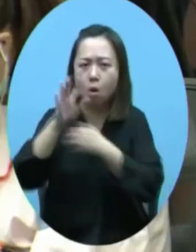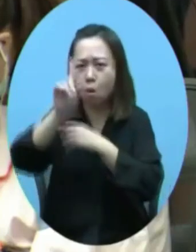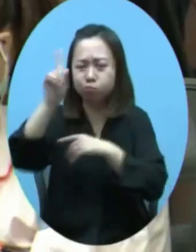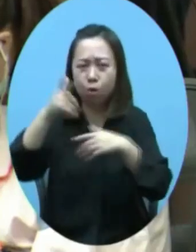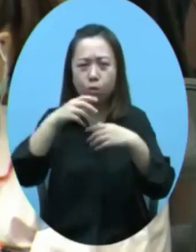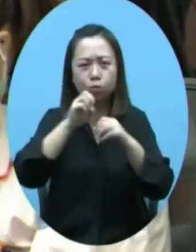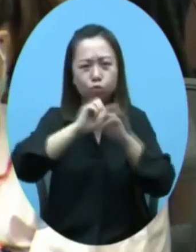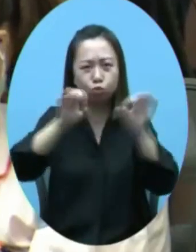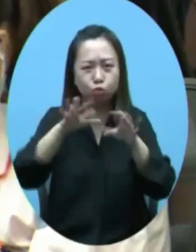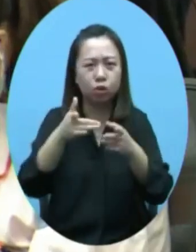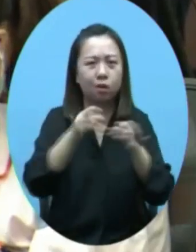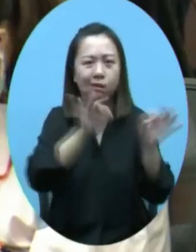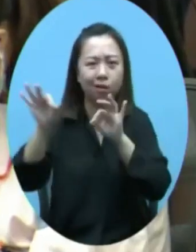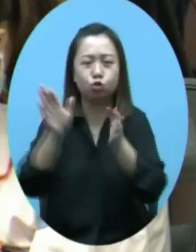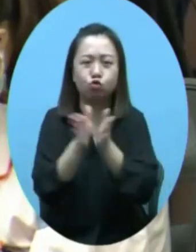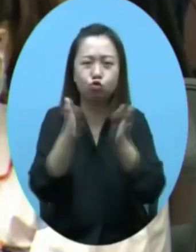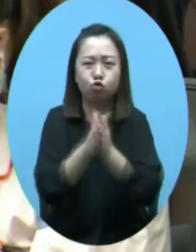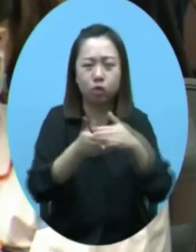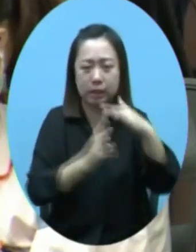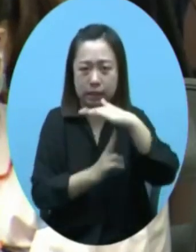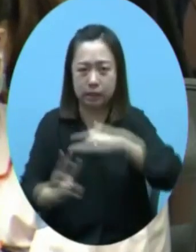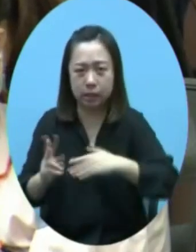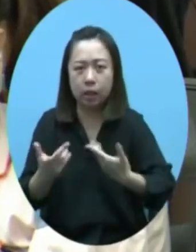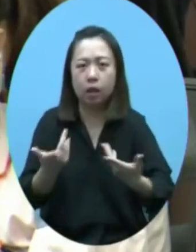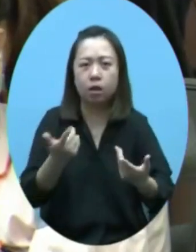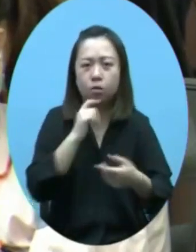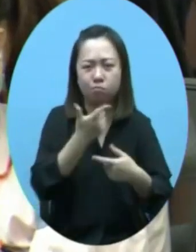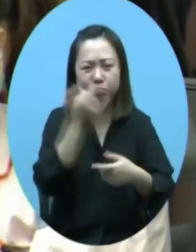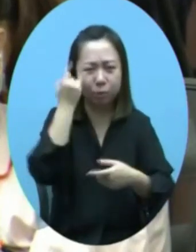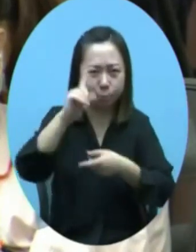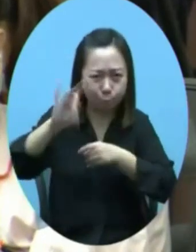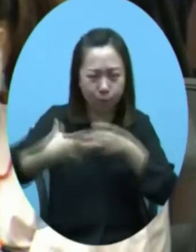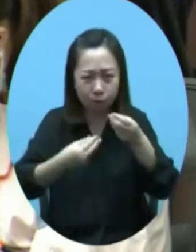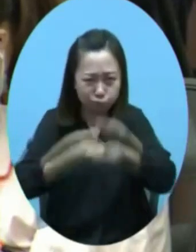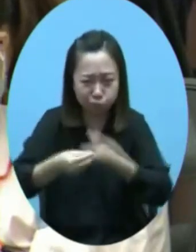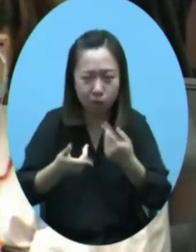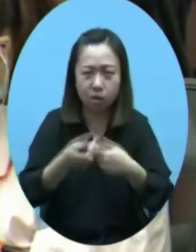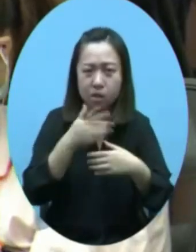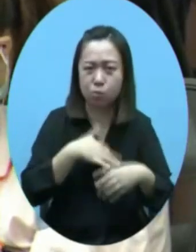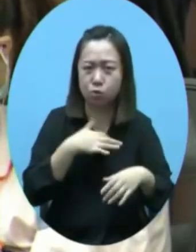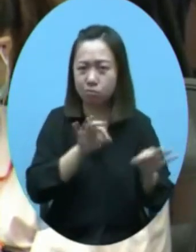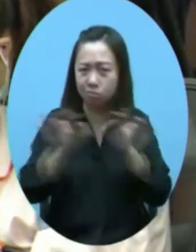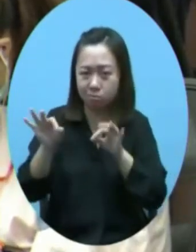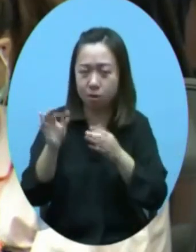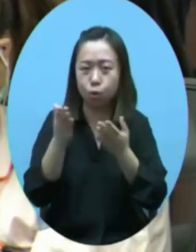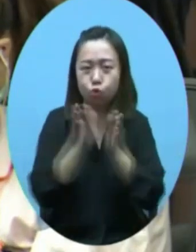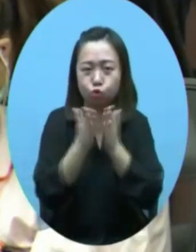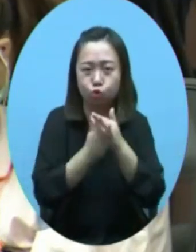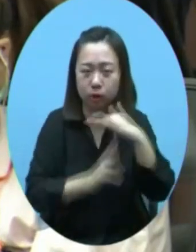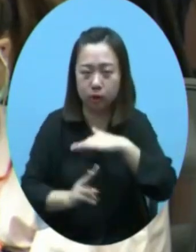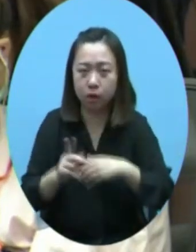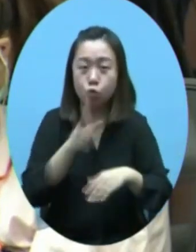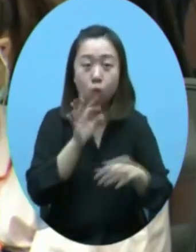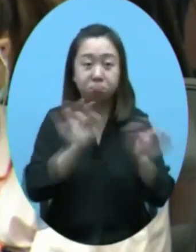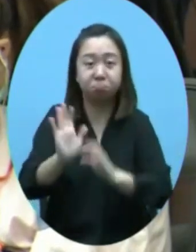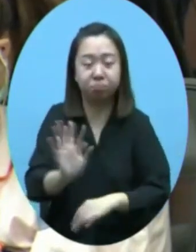on campuses. And they've also been concerned about postponing the book fair next week. Given the outbreak of local cases, do you think there's